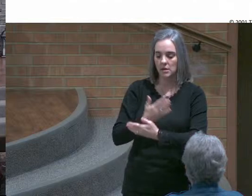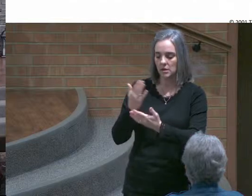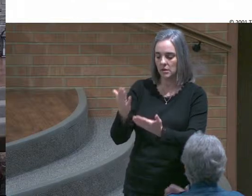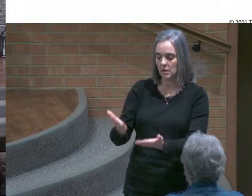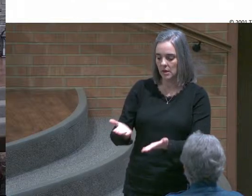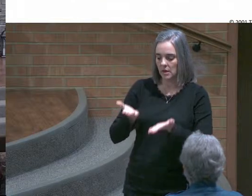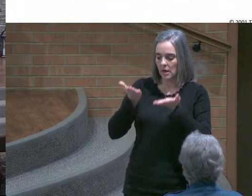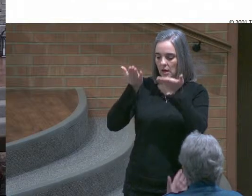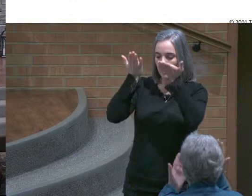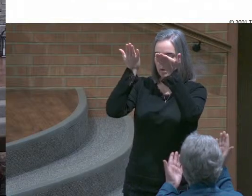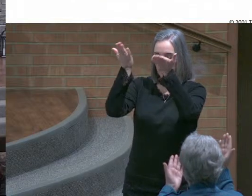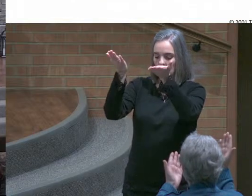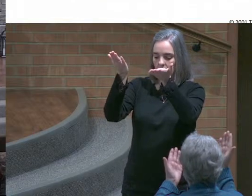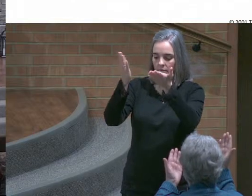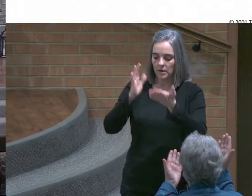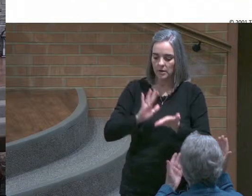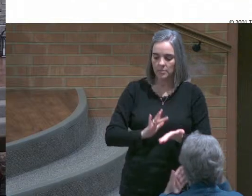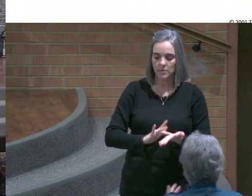the Son.